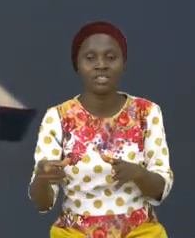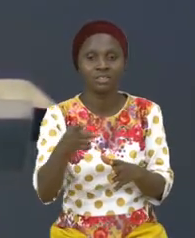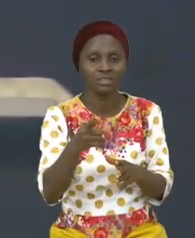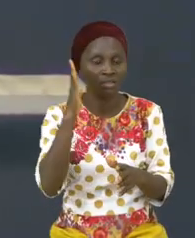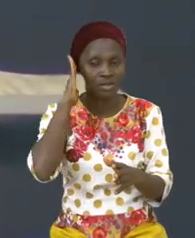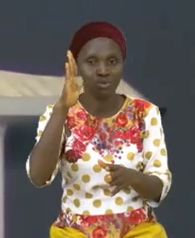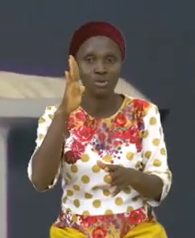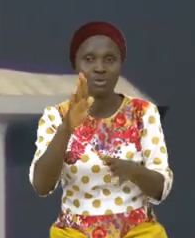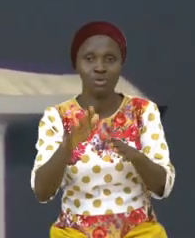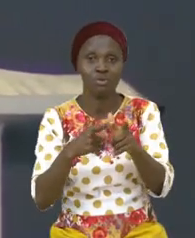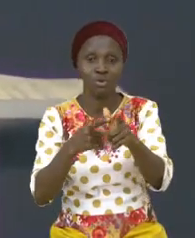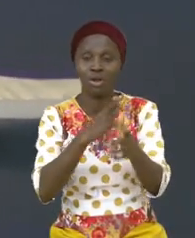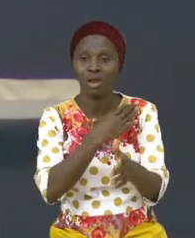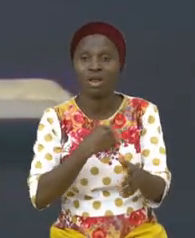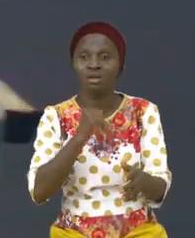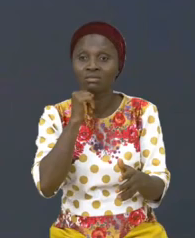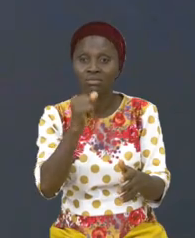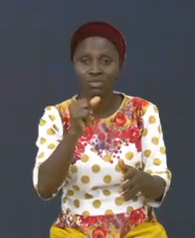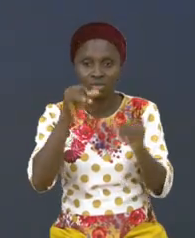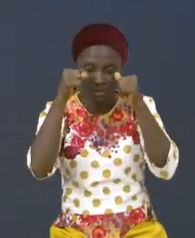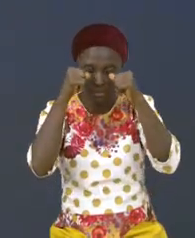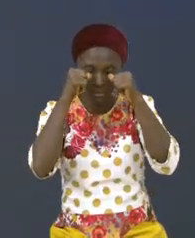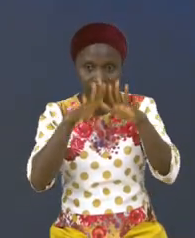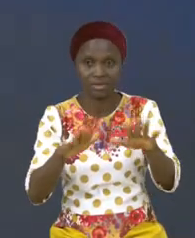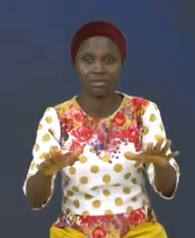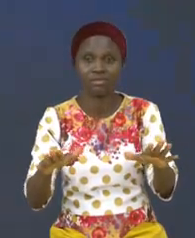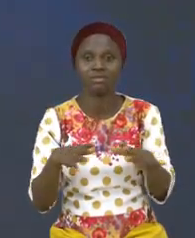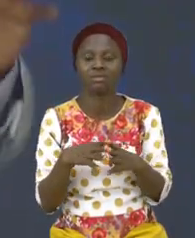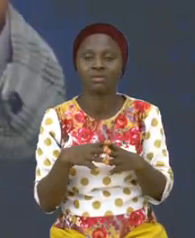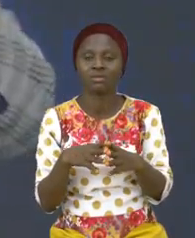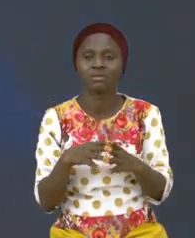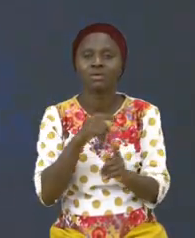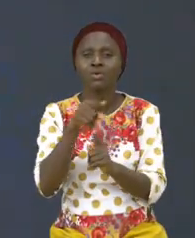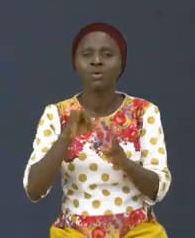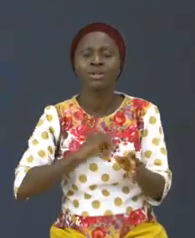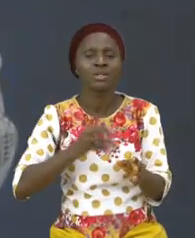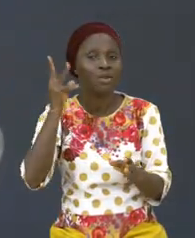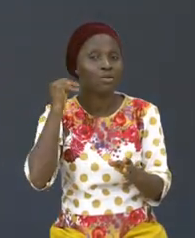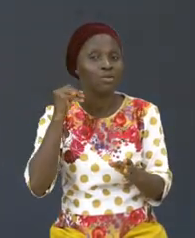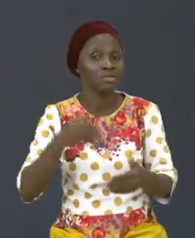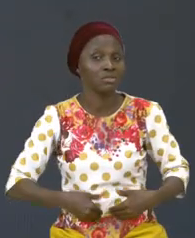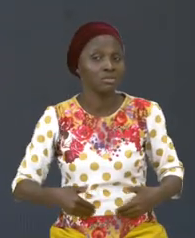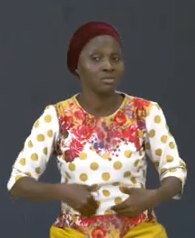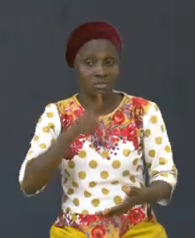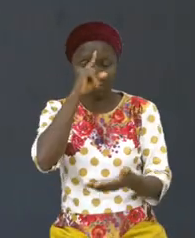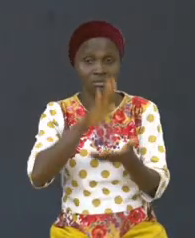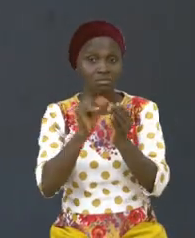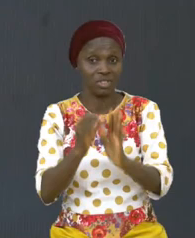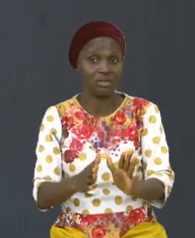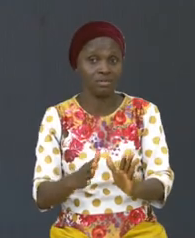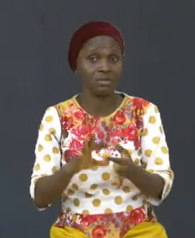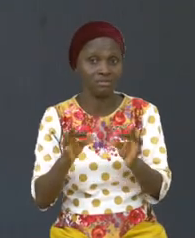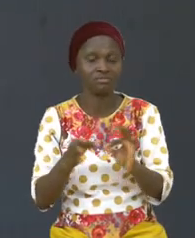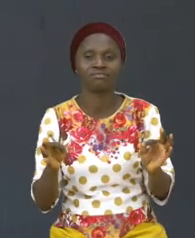faint. You know, when I was a younger believer,